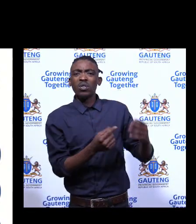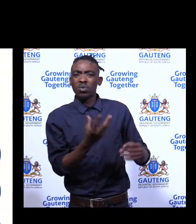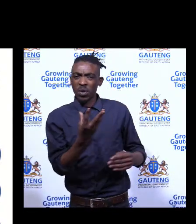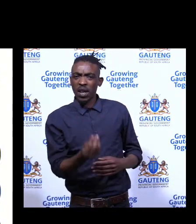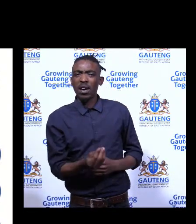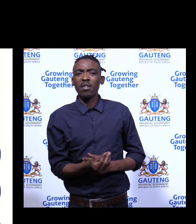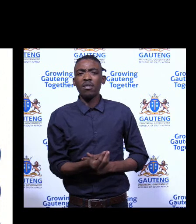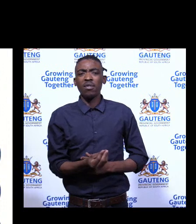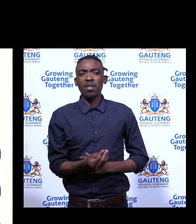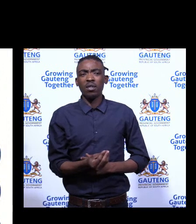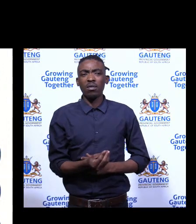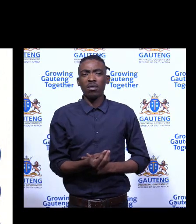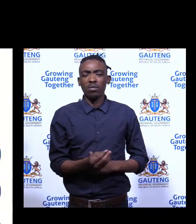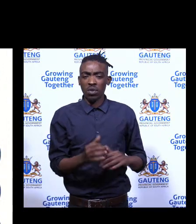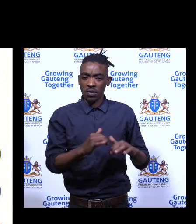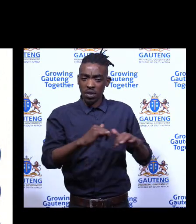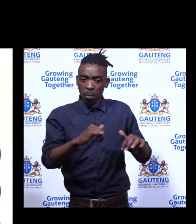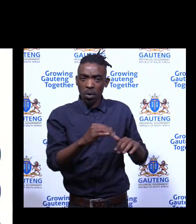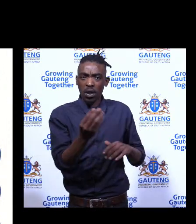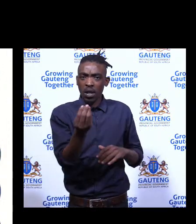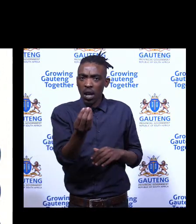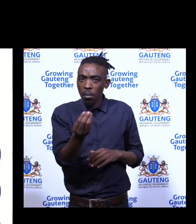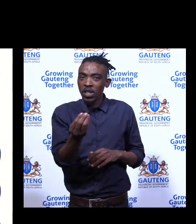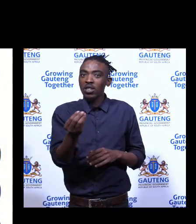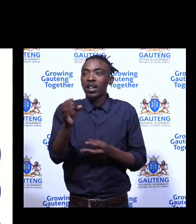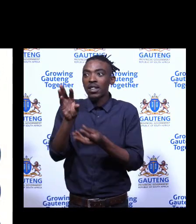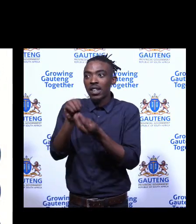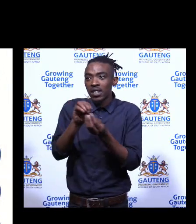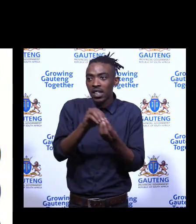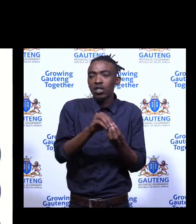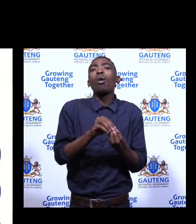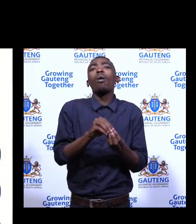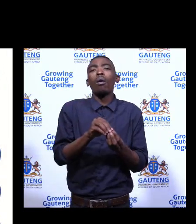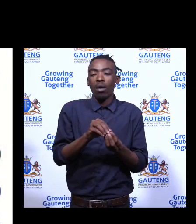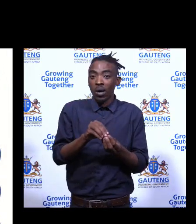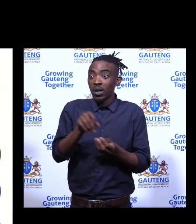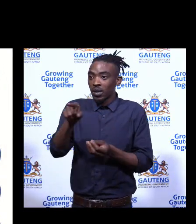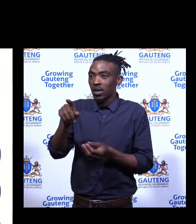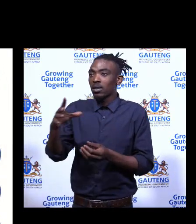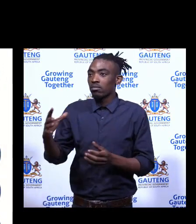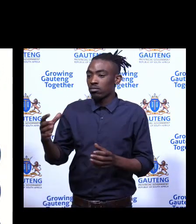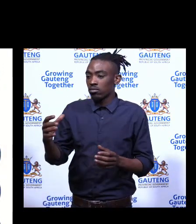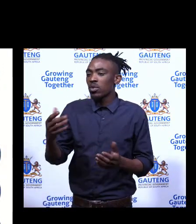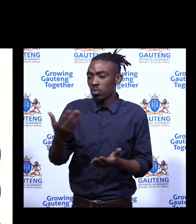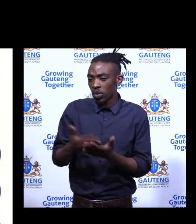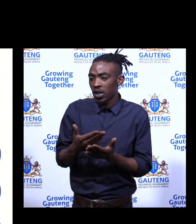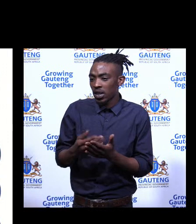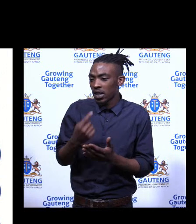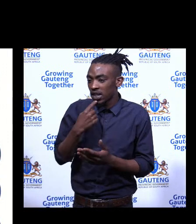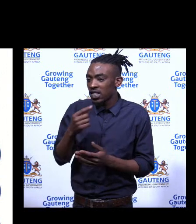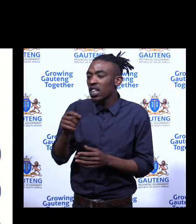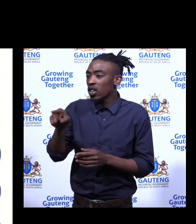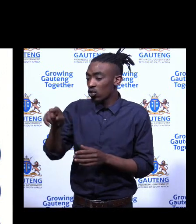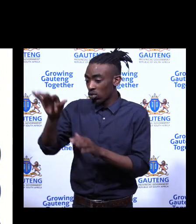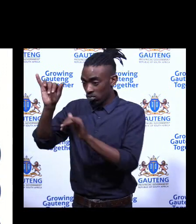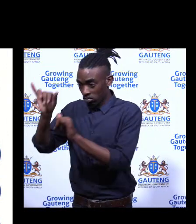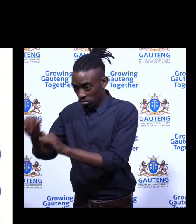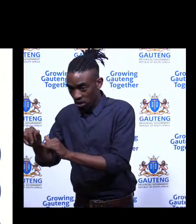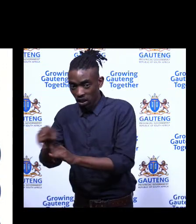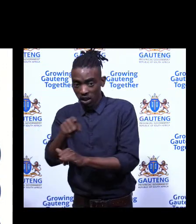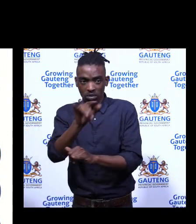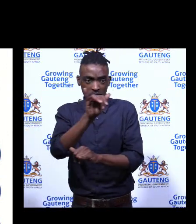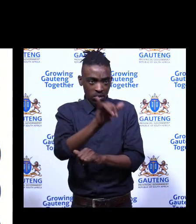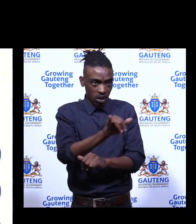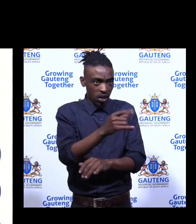different numbers to be able to say they fit in. So even if you're a Department of Social Development, there's somewhere